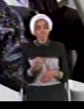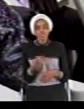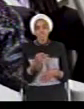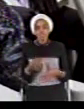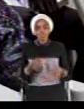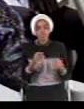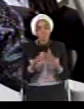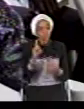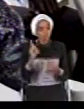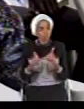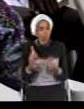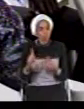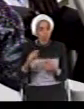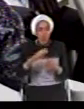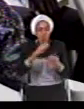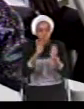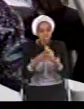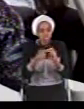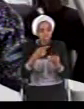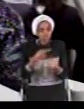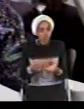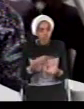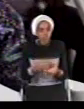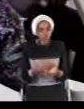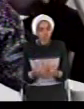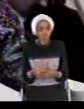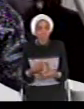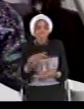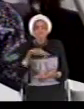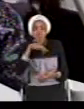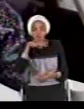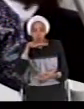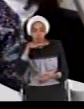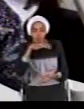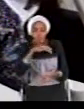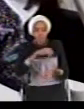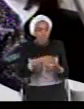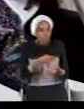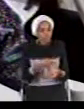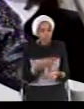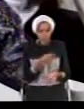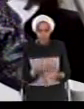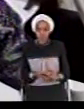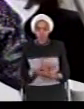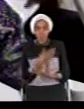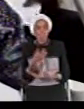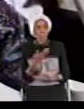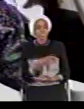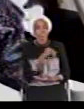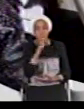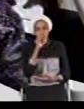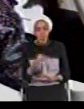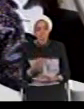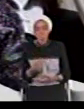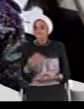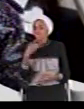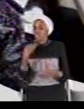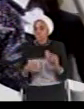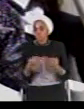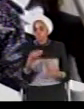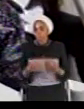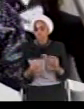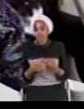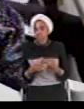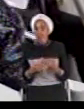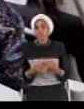they adulterate the gospel, when they corrupt the gospel. There is a consequence, there is